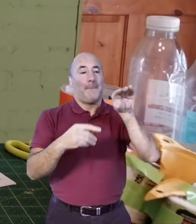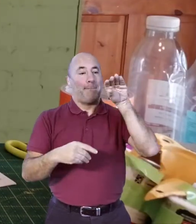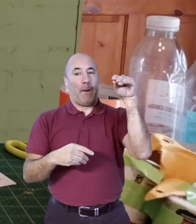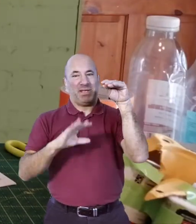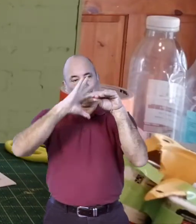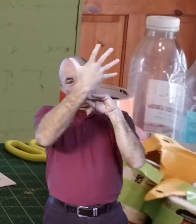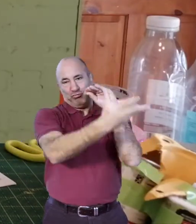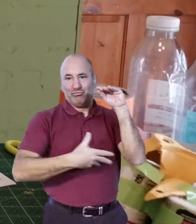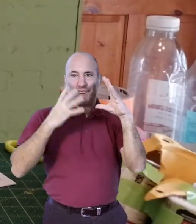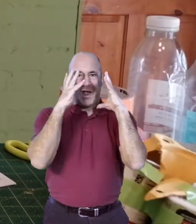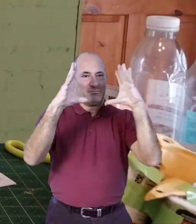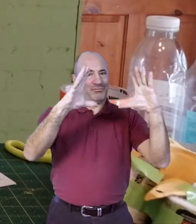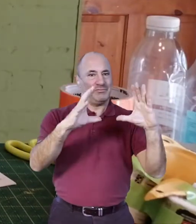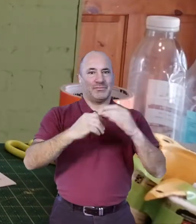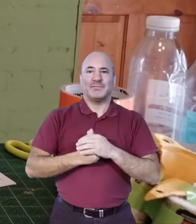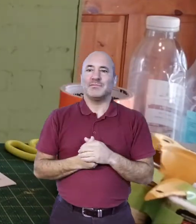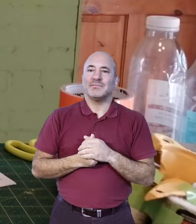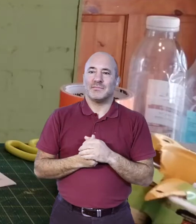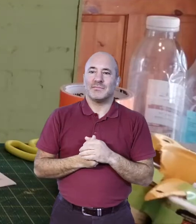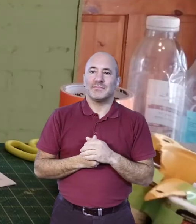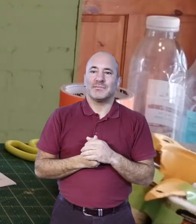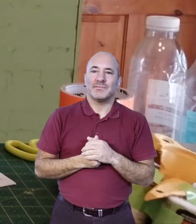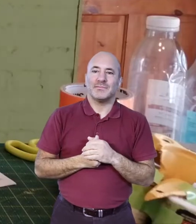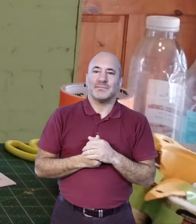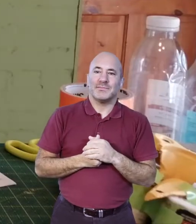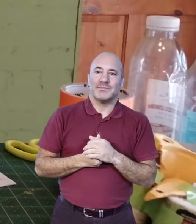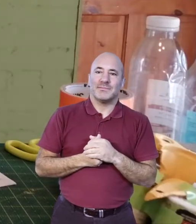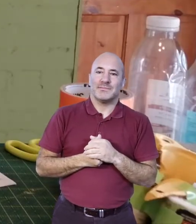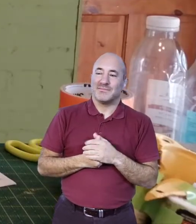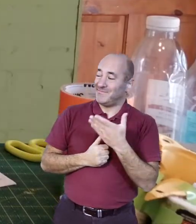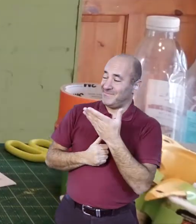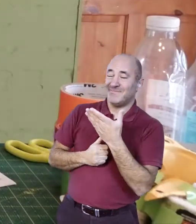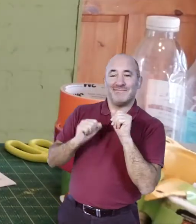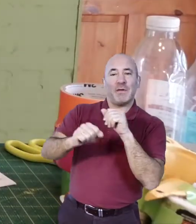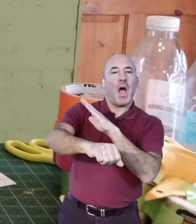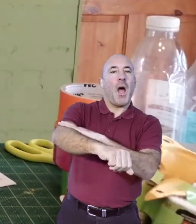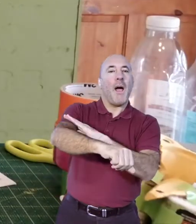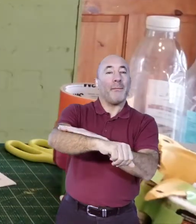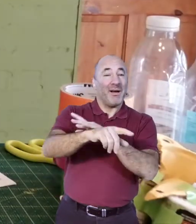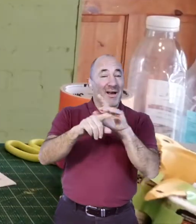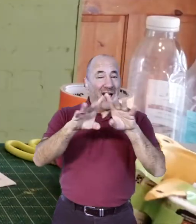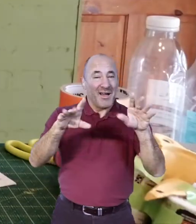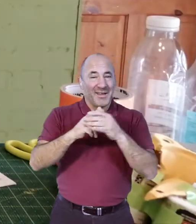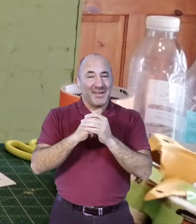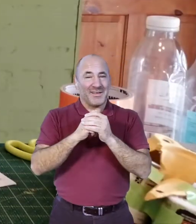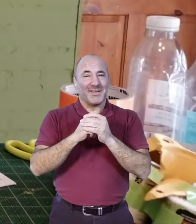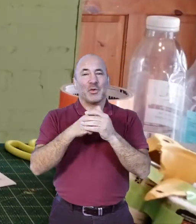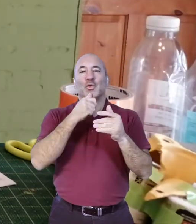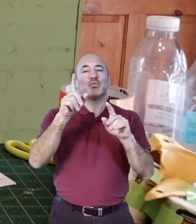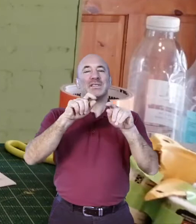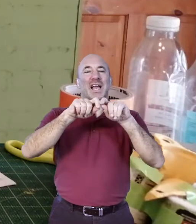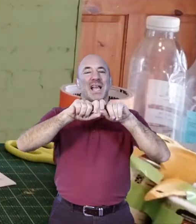together as one puppet. His arm is similar, however